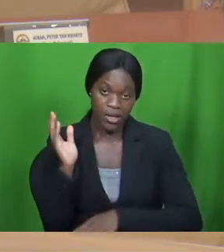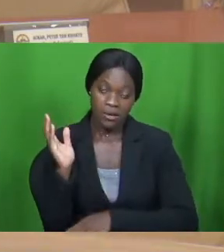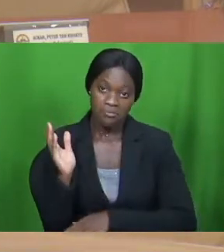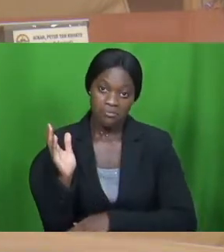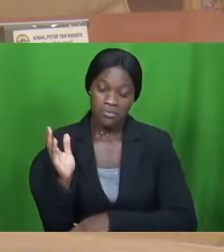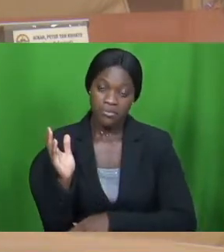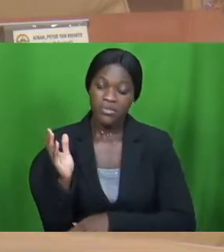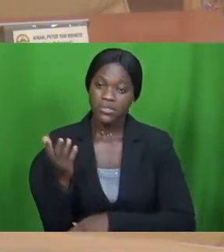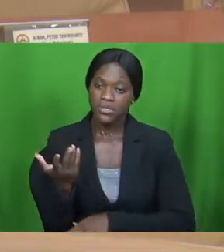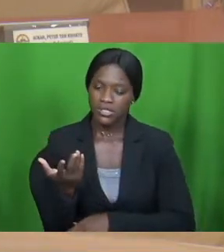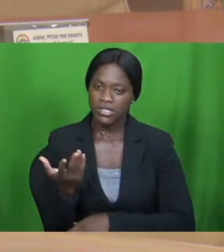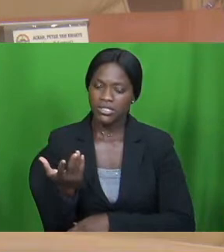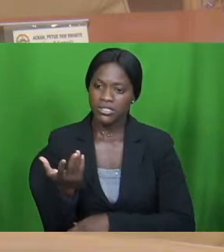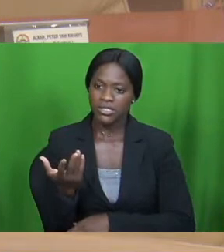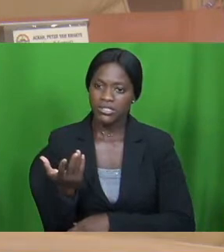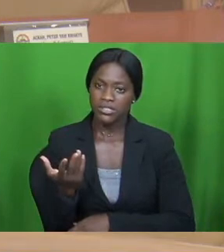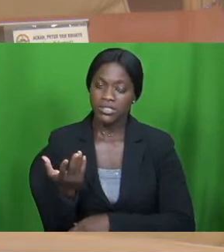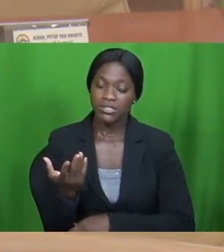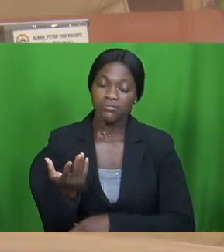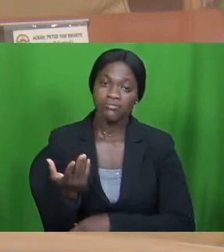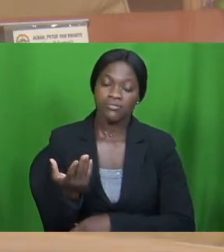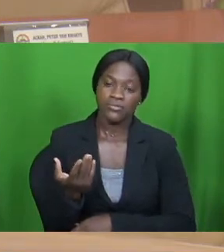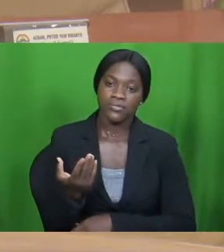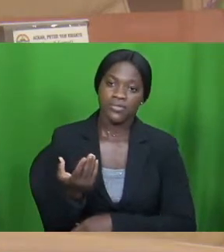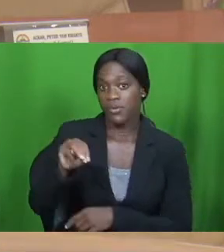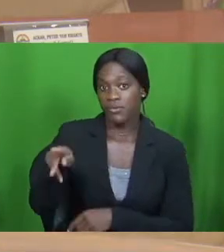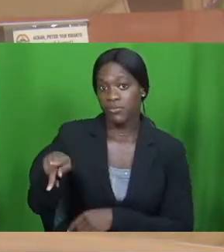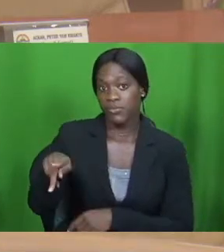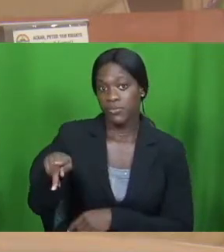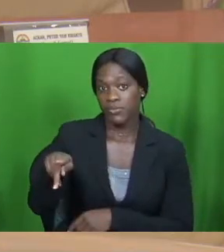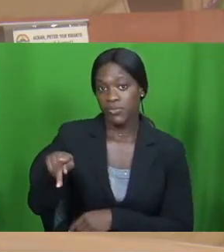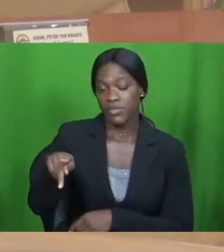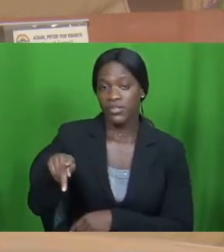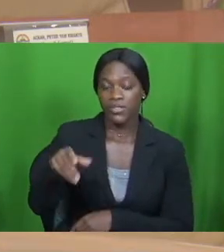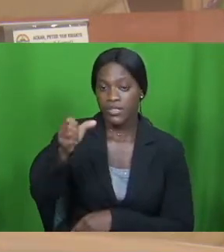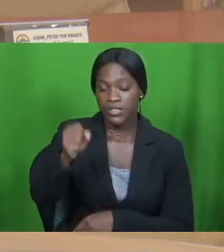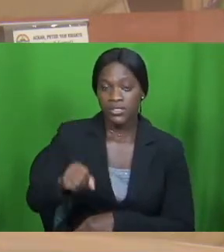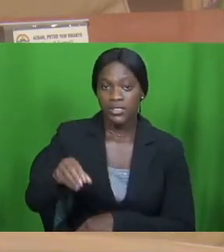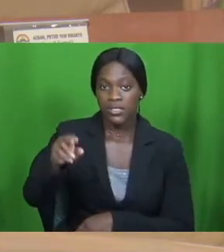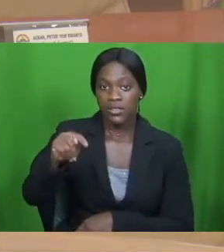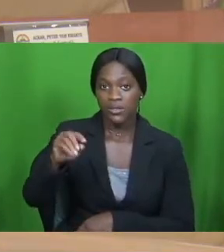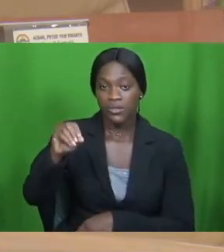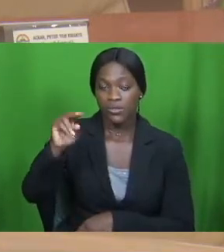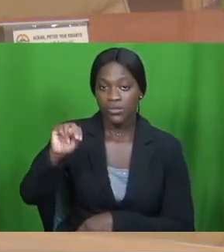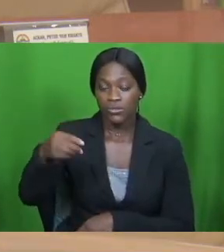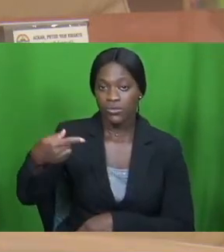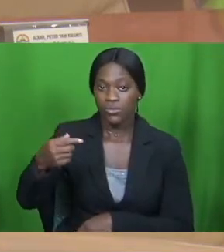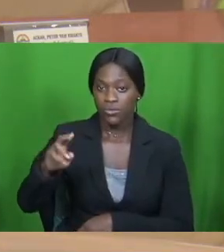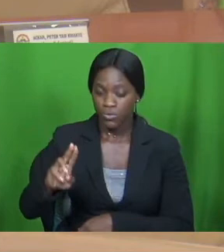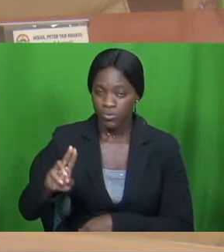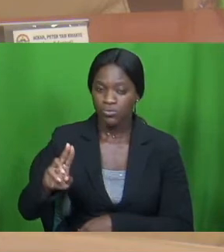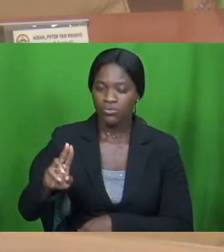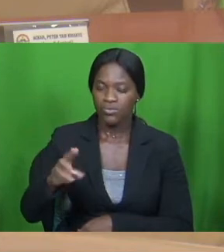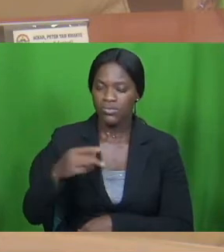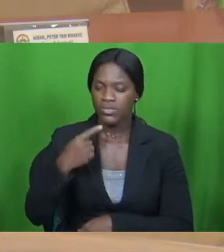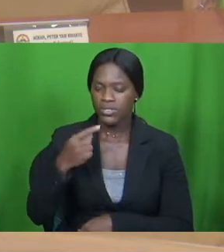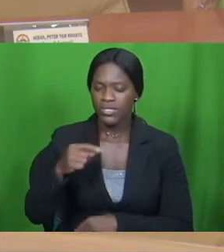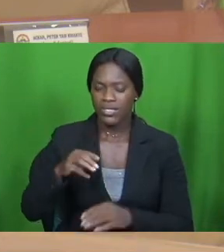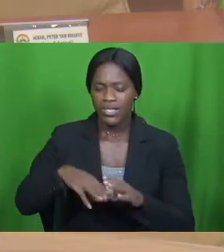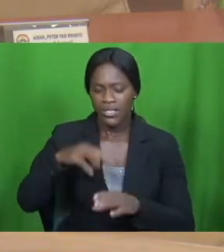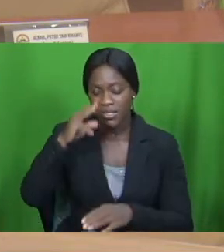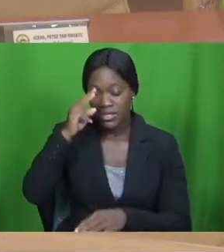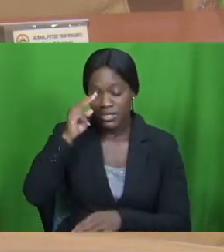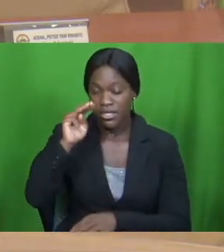the member for Southdown indicated that the chairman of the Foreign Affairs Committee